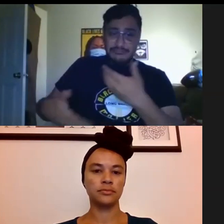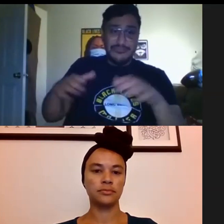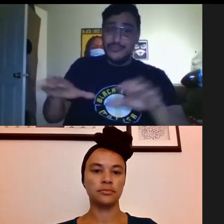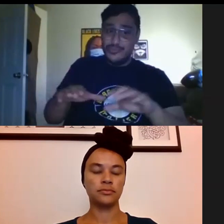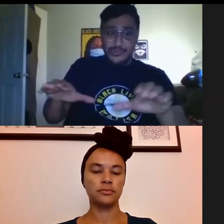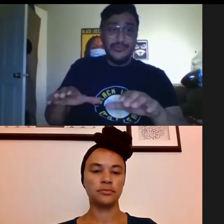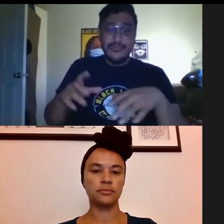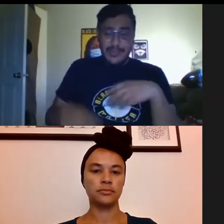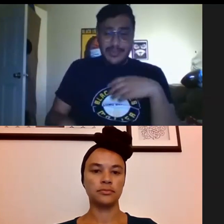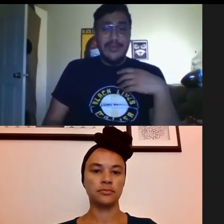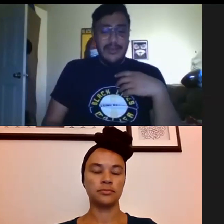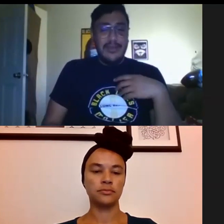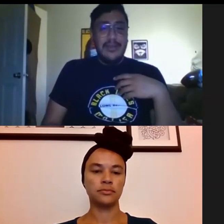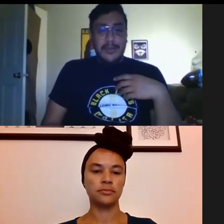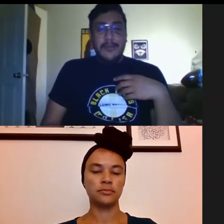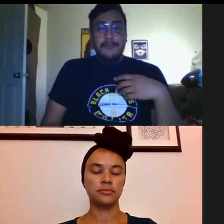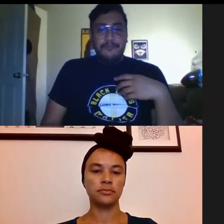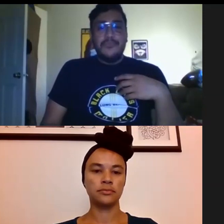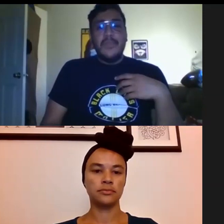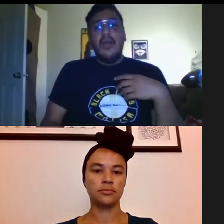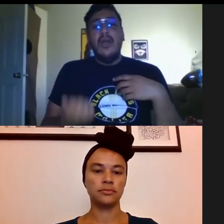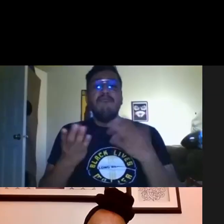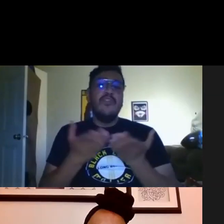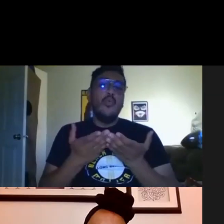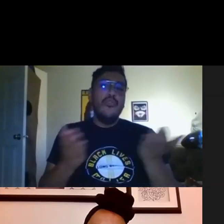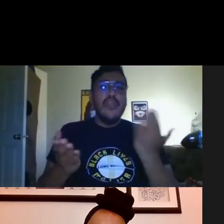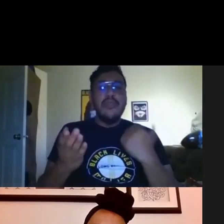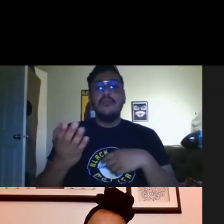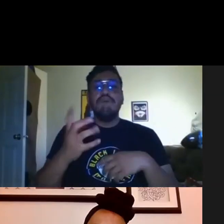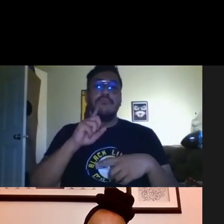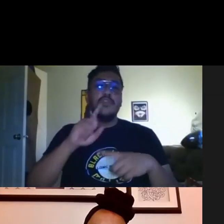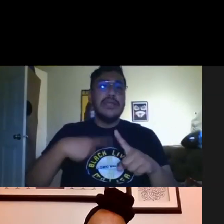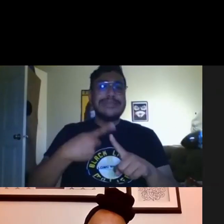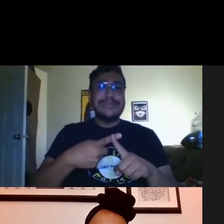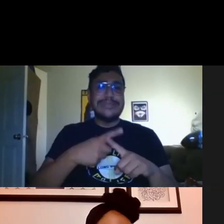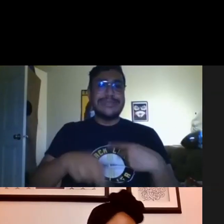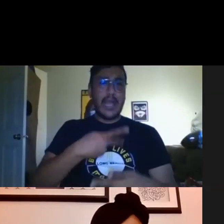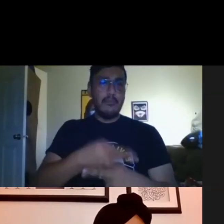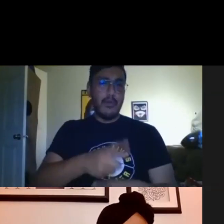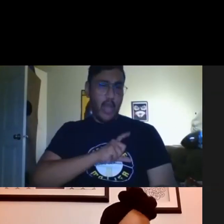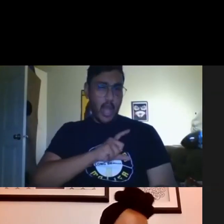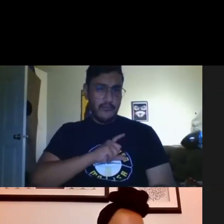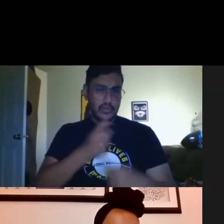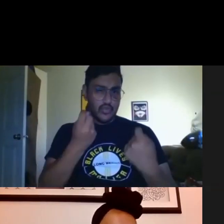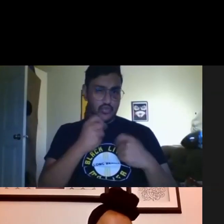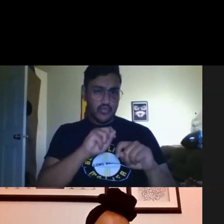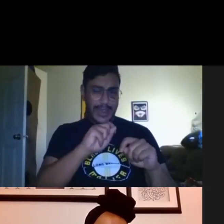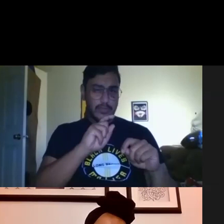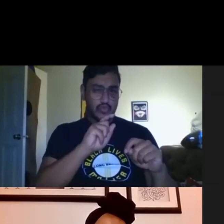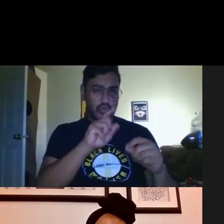bill. A couple of things to just get at the types of officers that we're really trying to address with